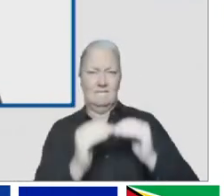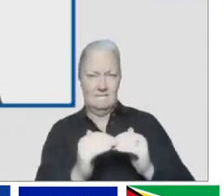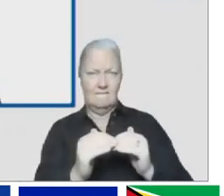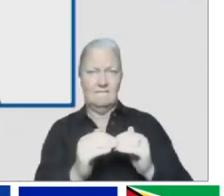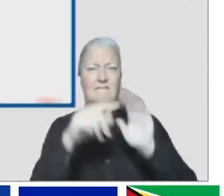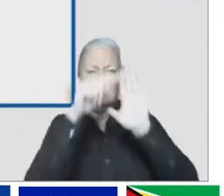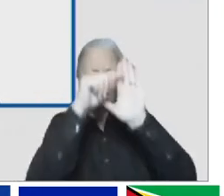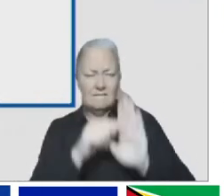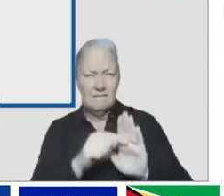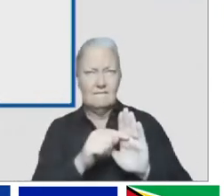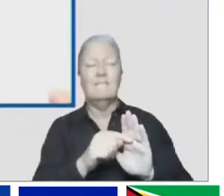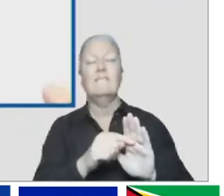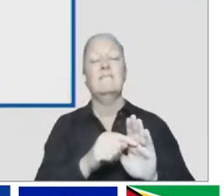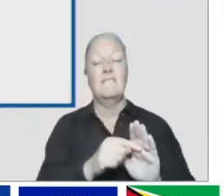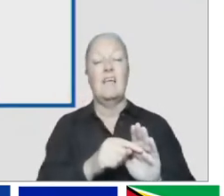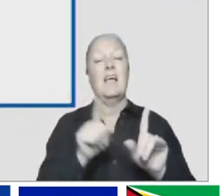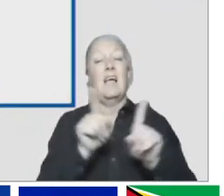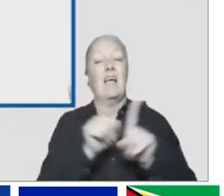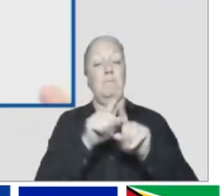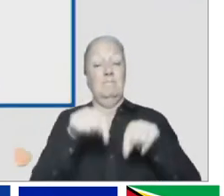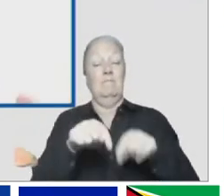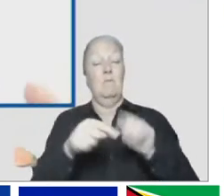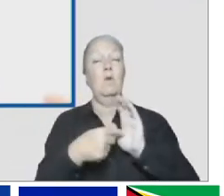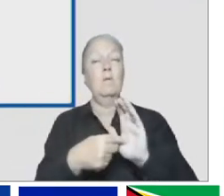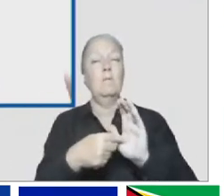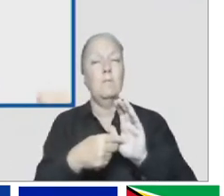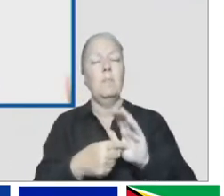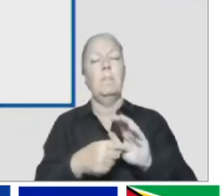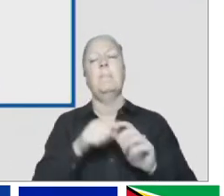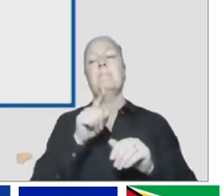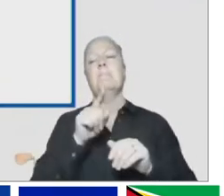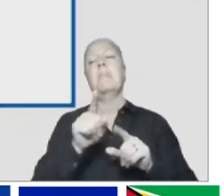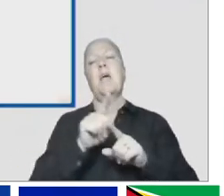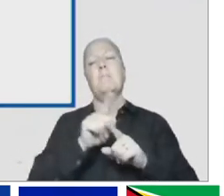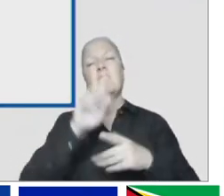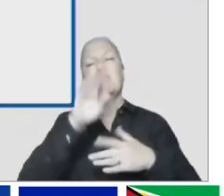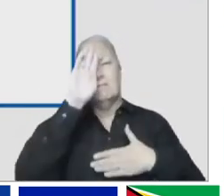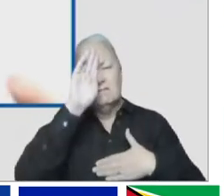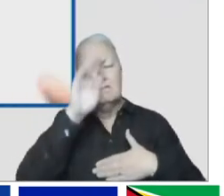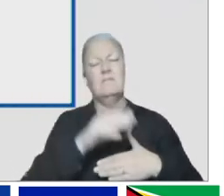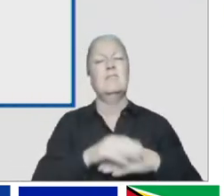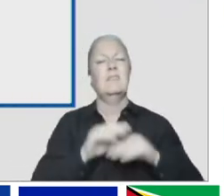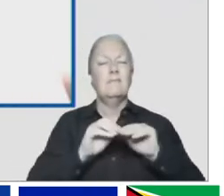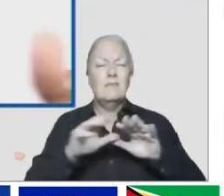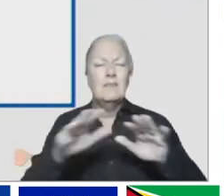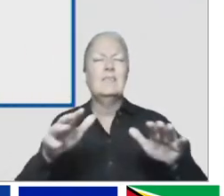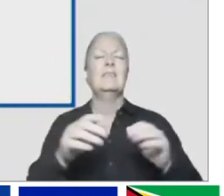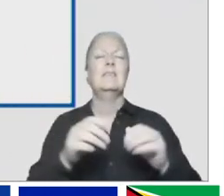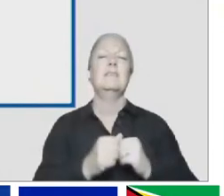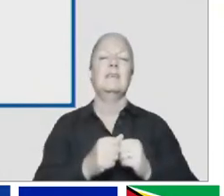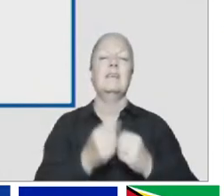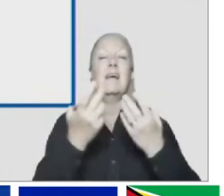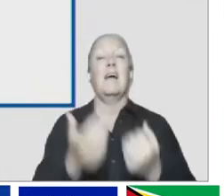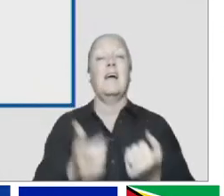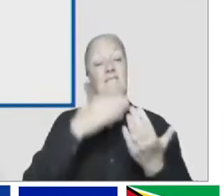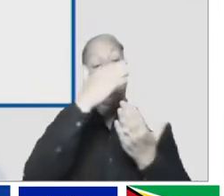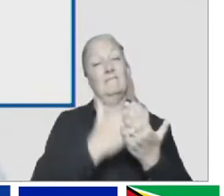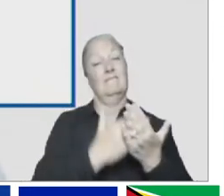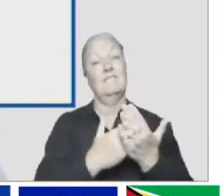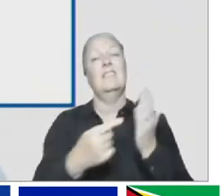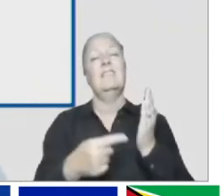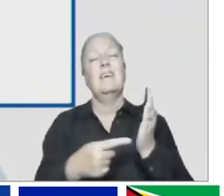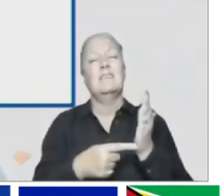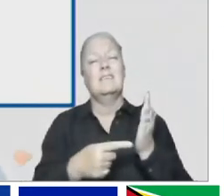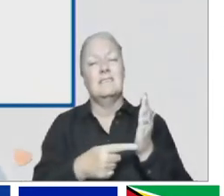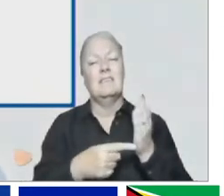COVID-19 infections and where persons were located, etc. It's an electronic database and provided real-time information. And finally, we